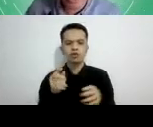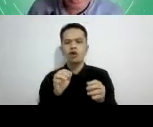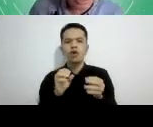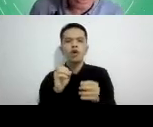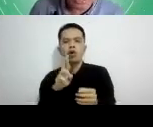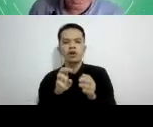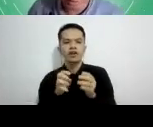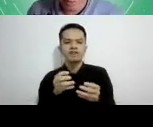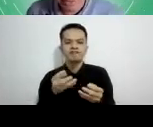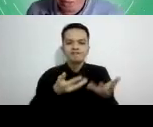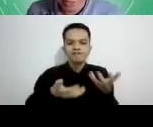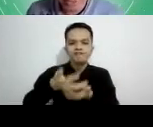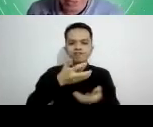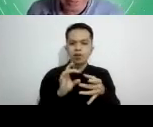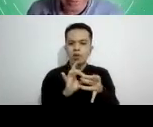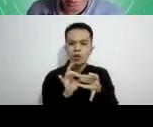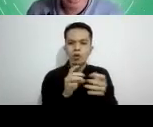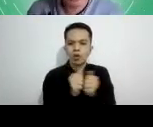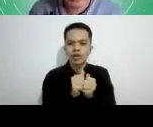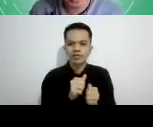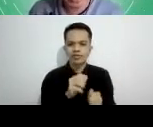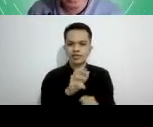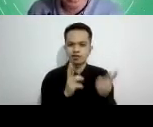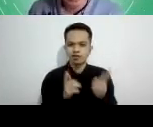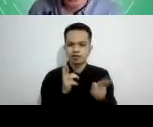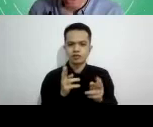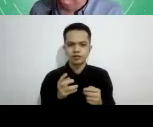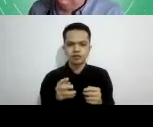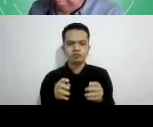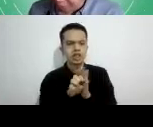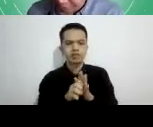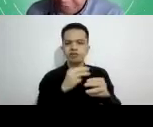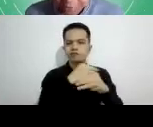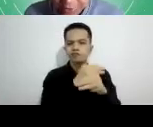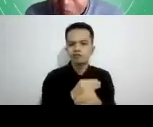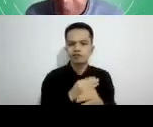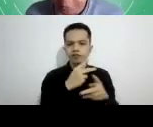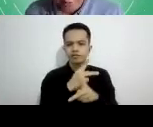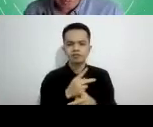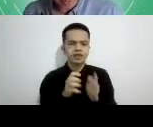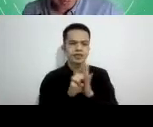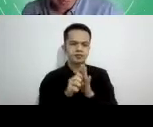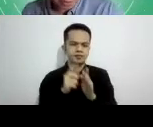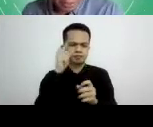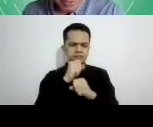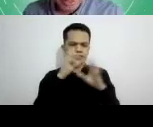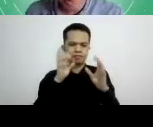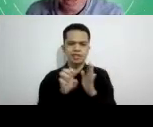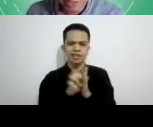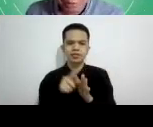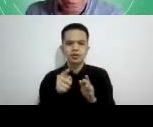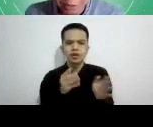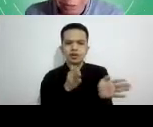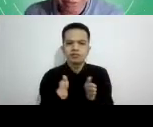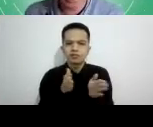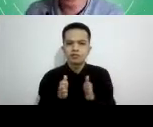are frequently used in robotics or manufacturing. So for example, imagine you had to arrange